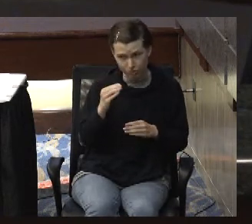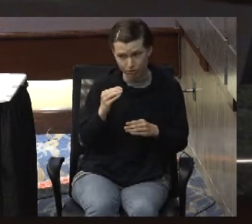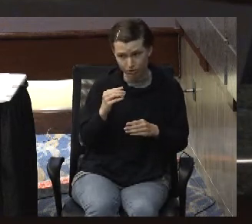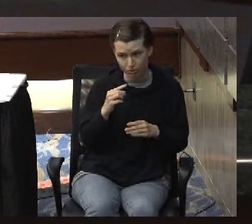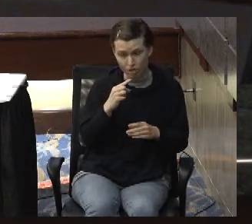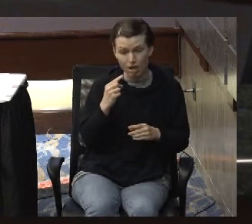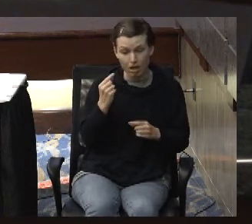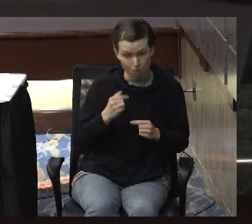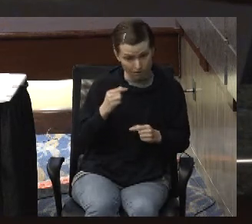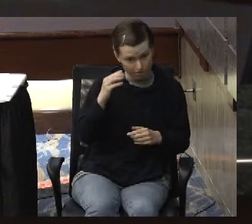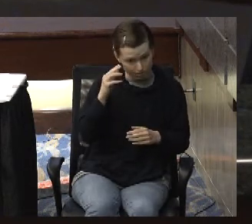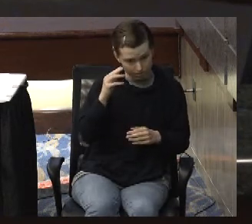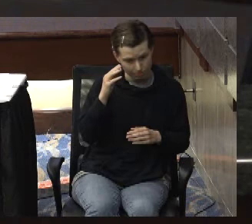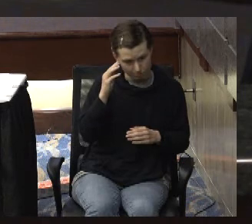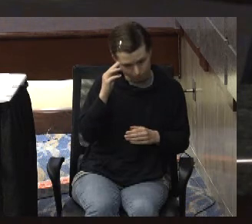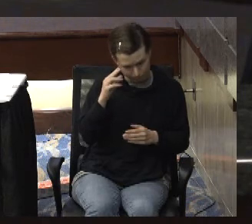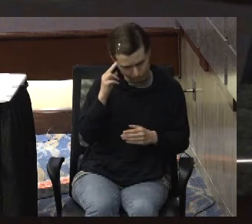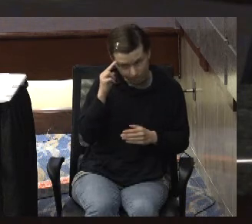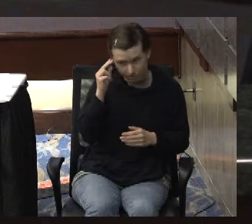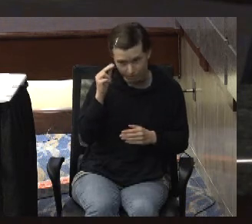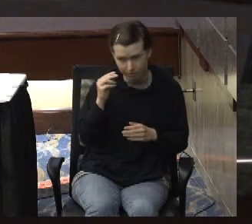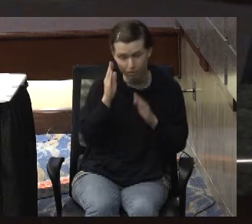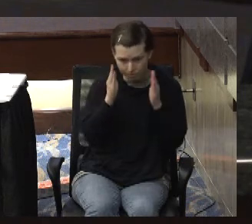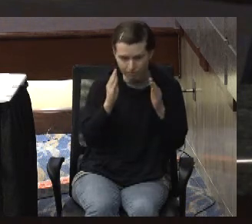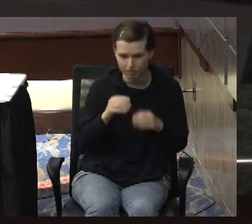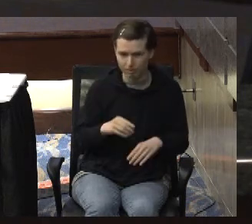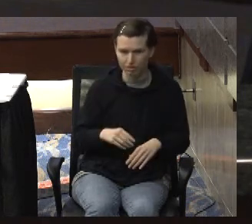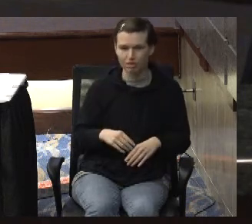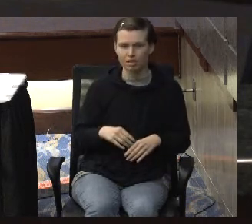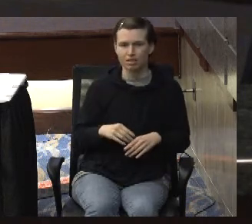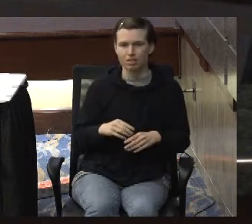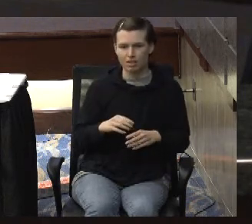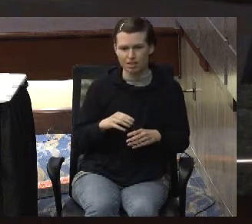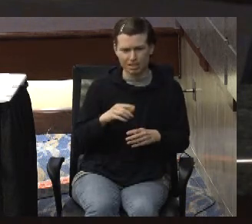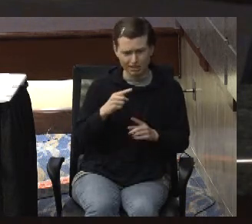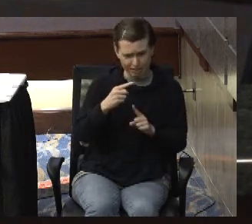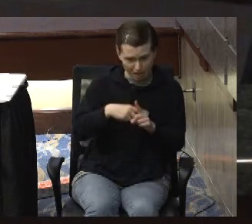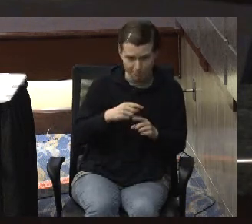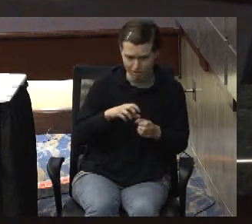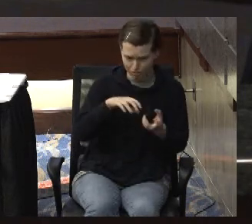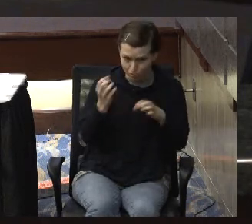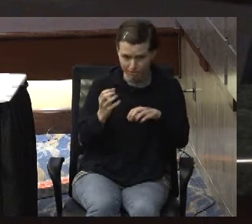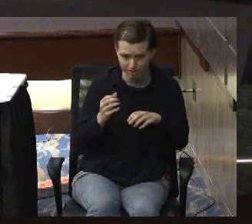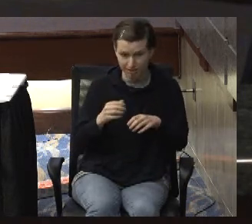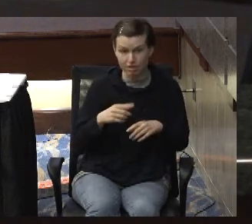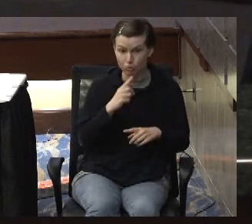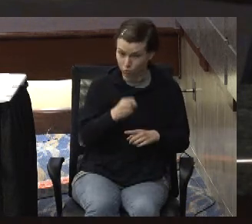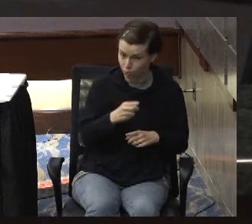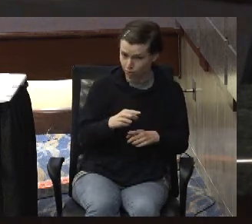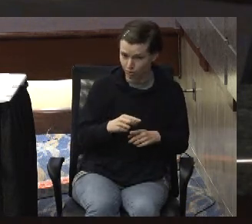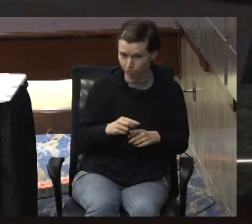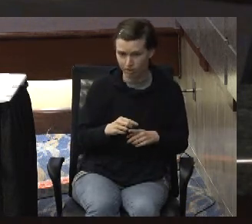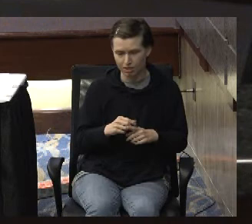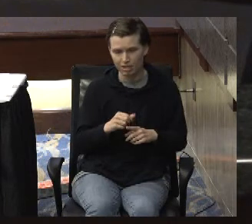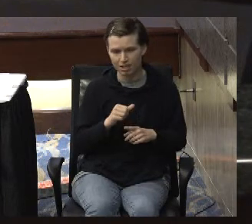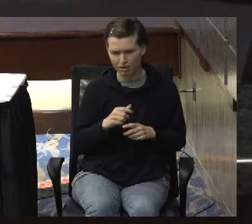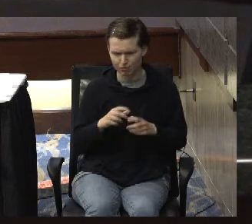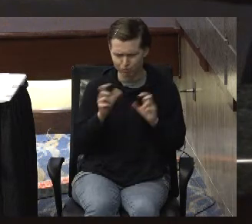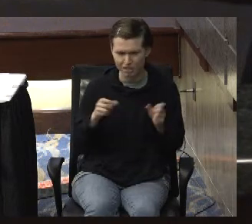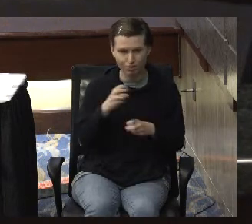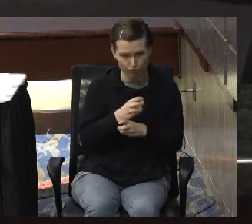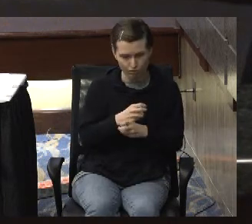acknowledge that the climate crisis is real and it's not fake news, and we need to take consistent, aggressive